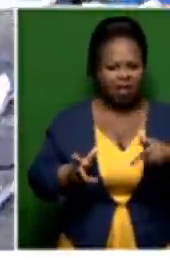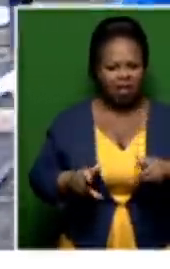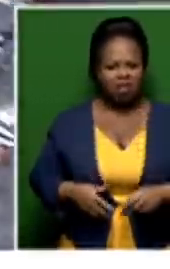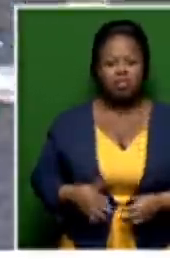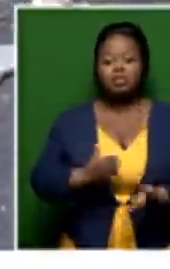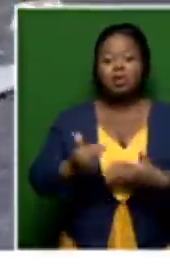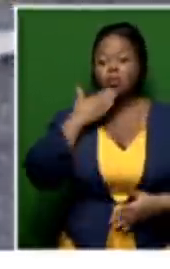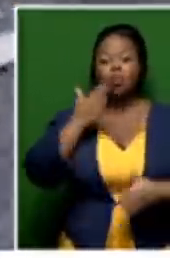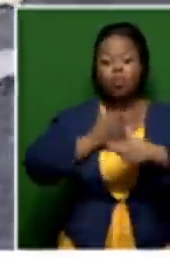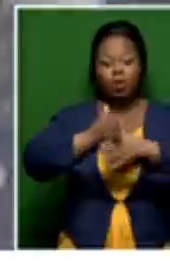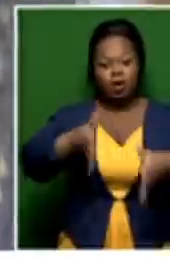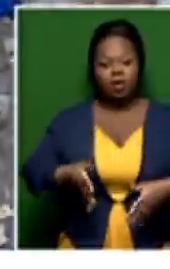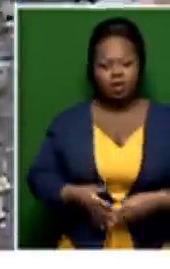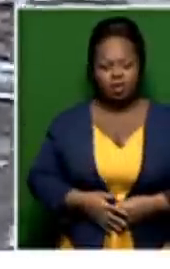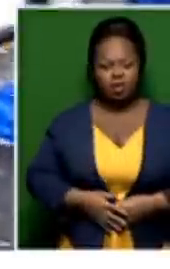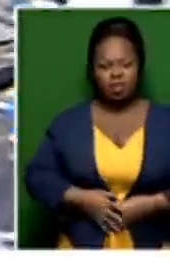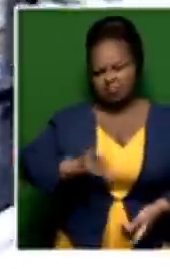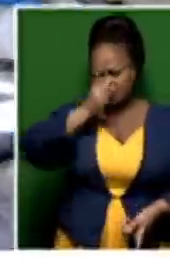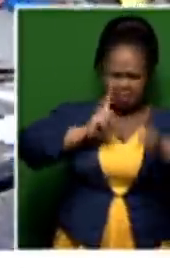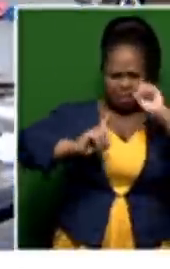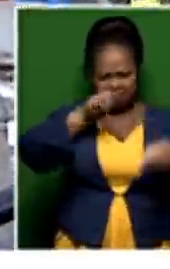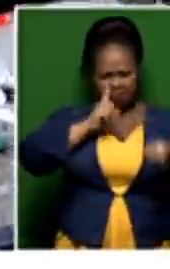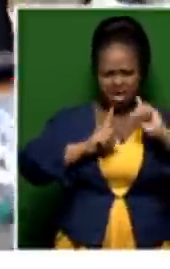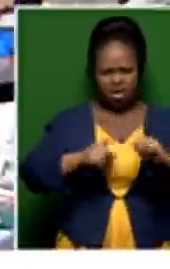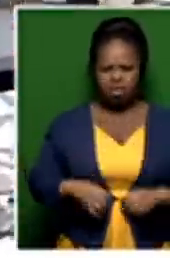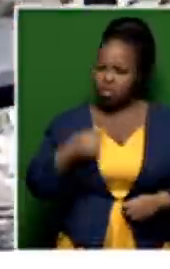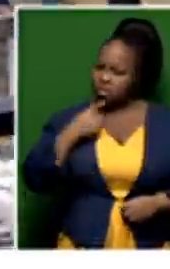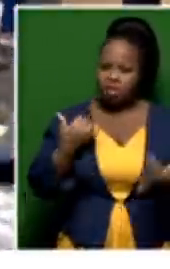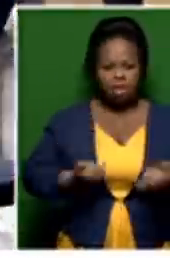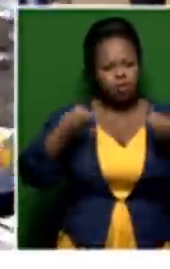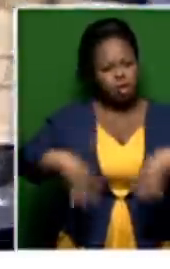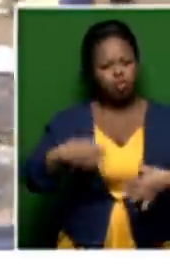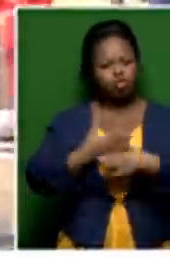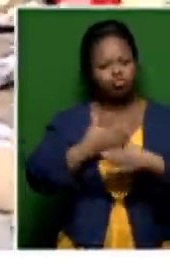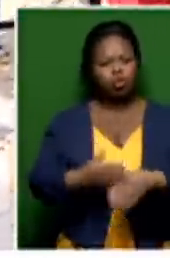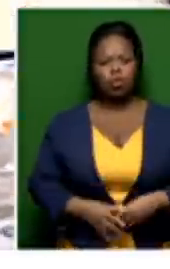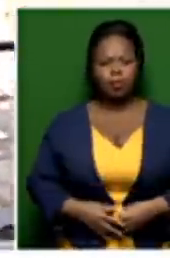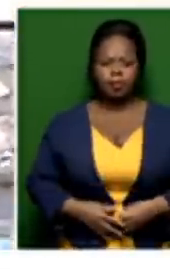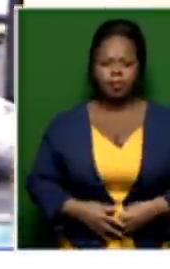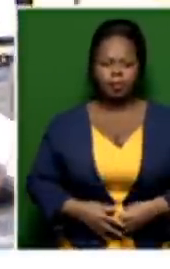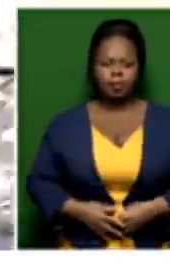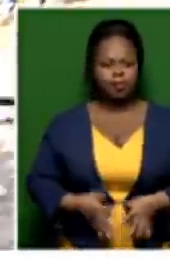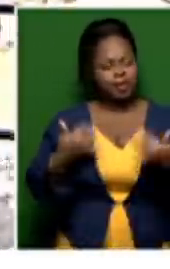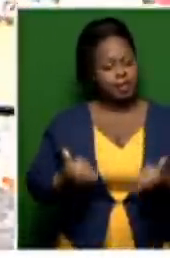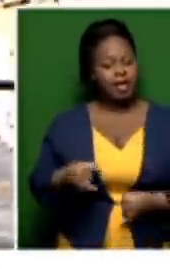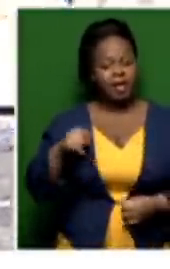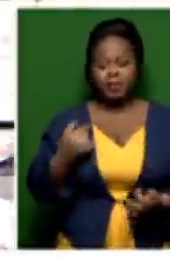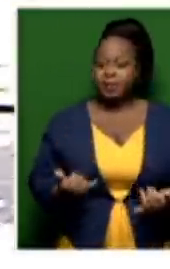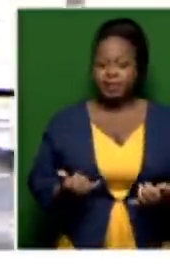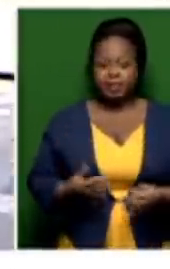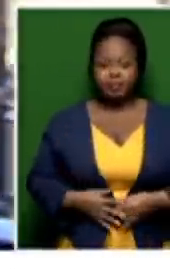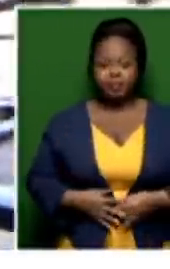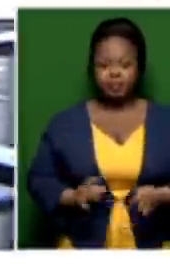who work at some of the establishments here saying that they have now lost their jobs, and at this particular